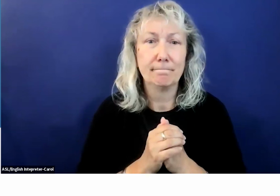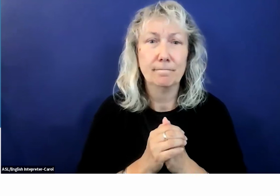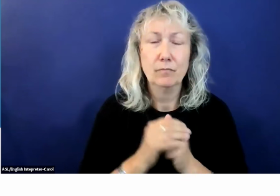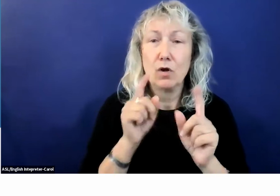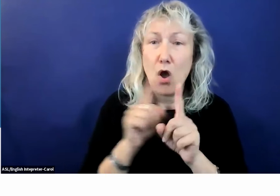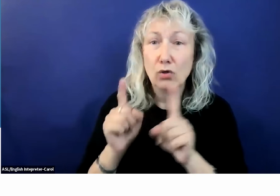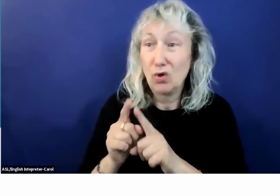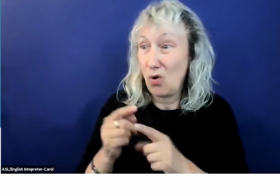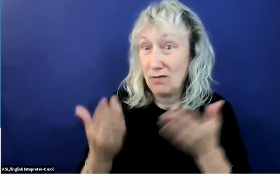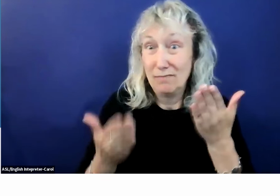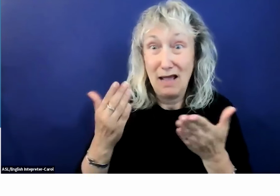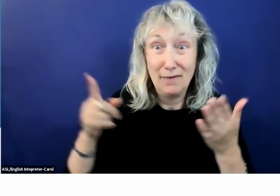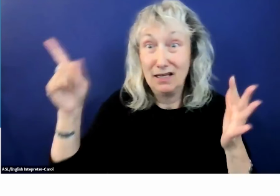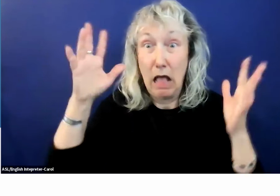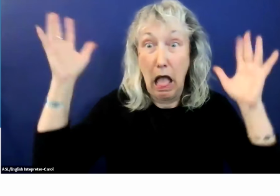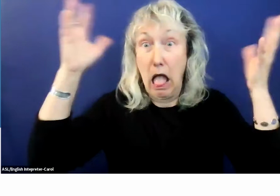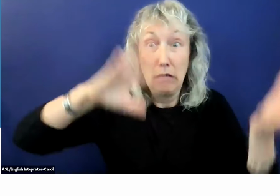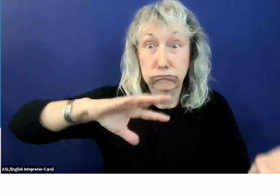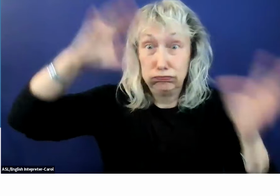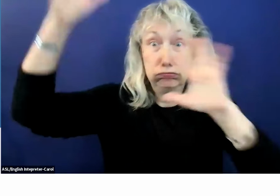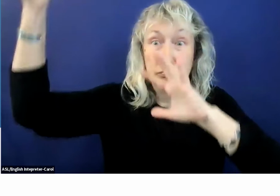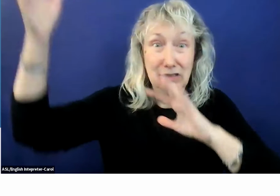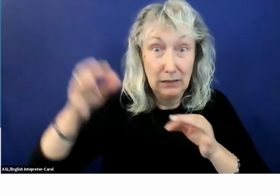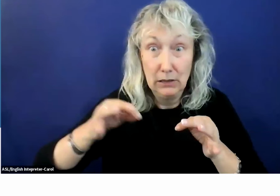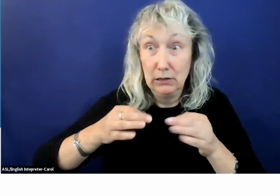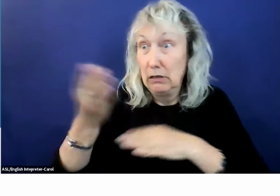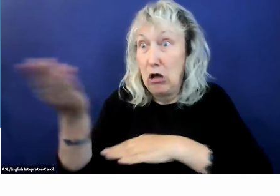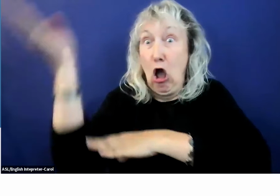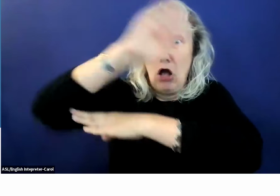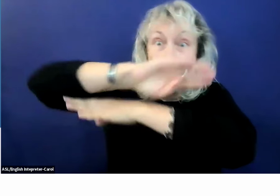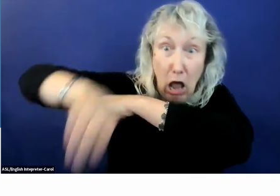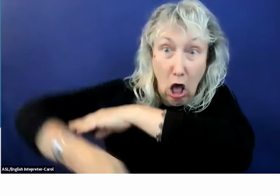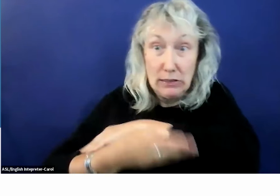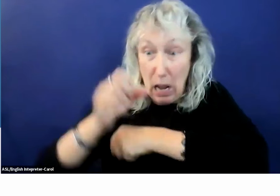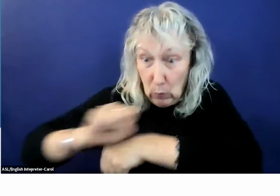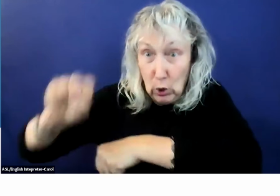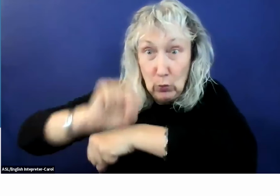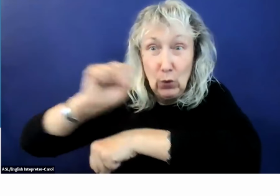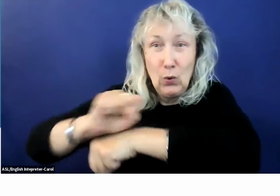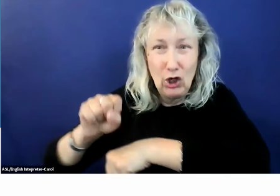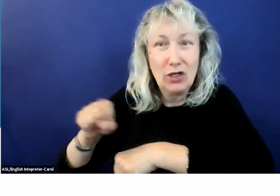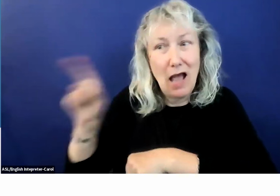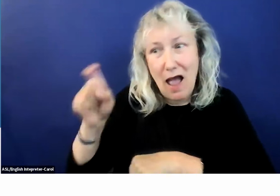pay overtime for employees that are working to address